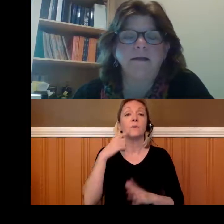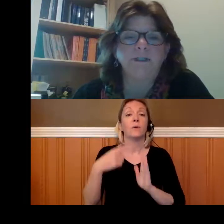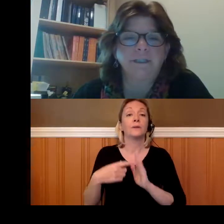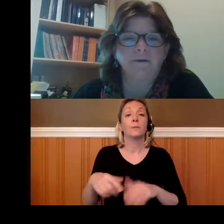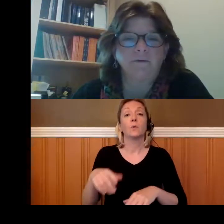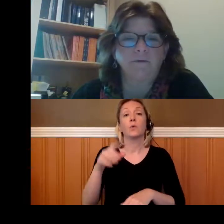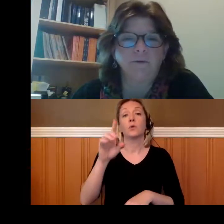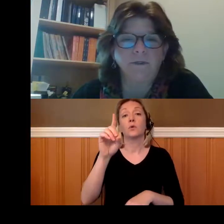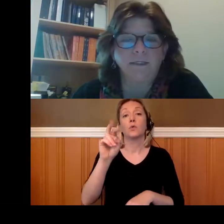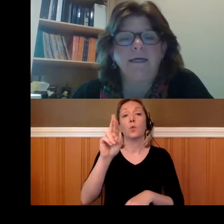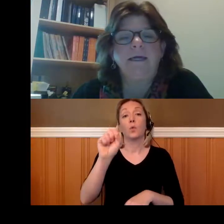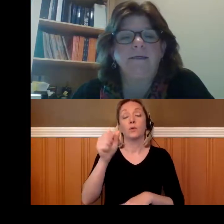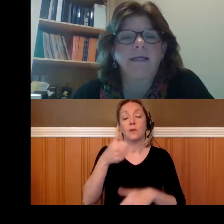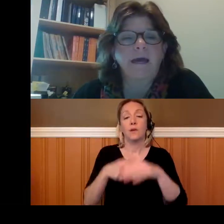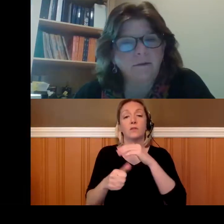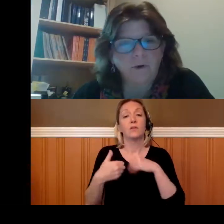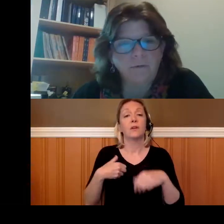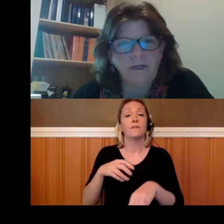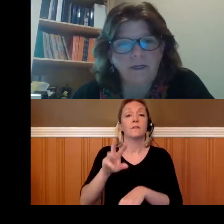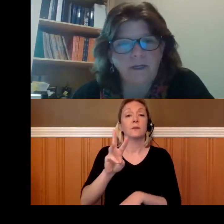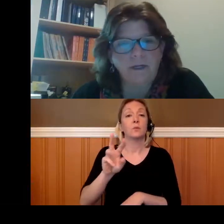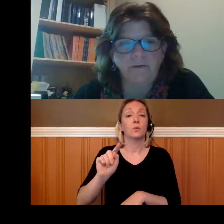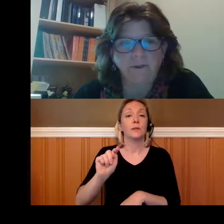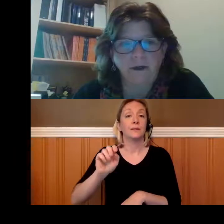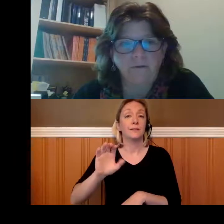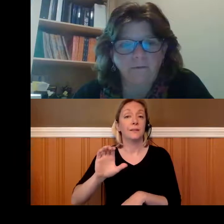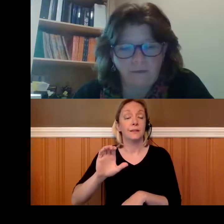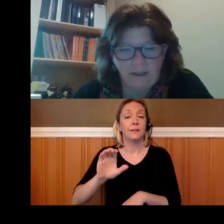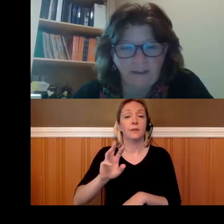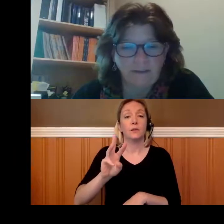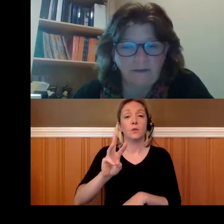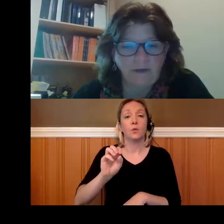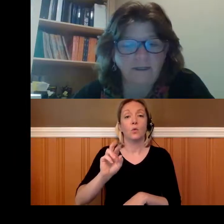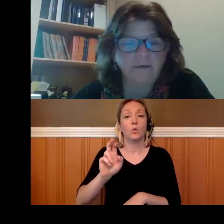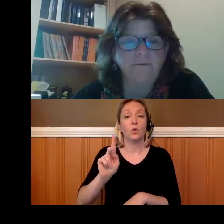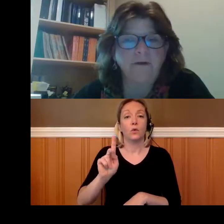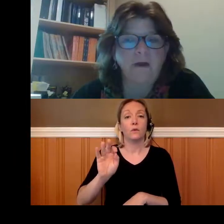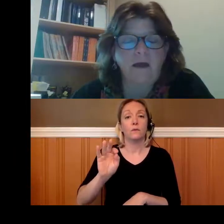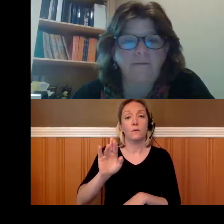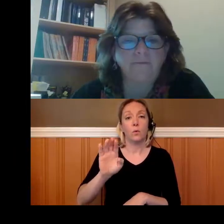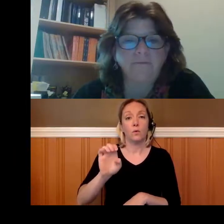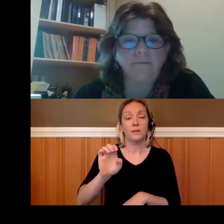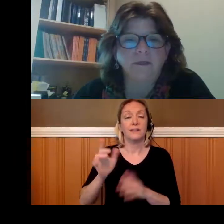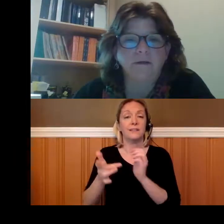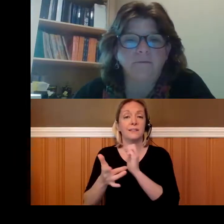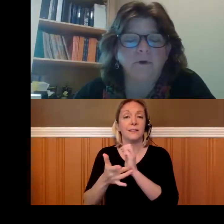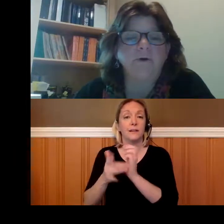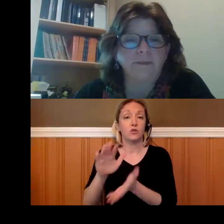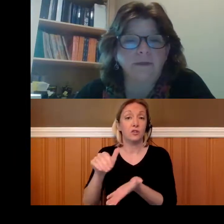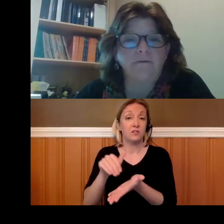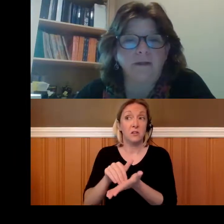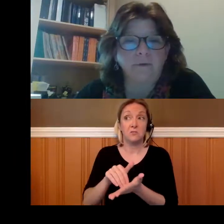doors. Is that an appropriate program for your child to go? To look at the different programs that are available